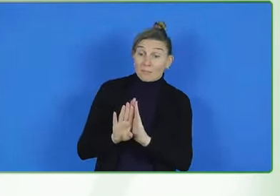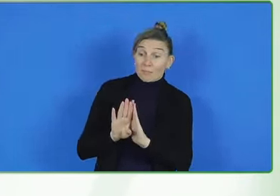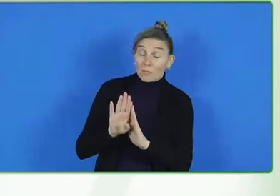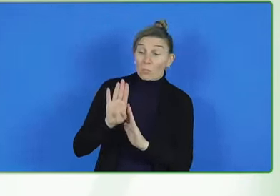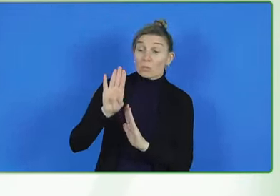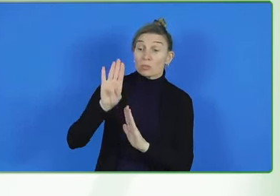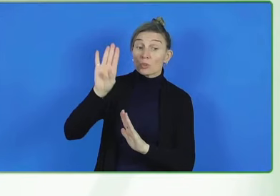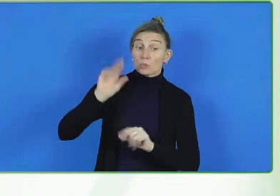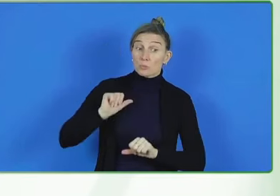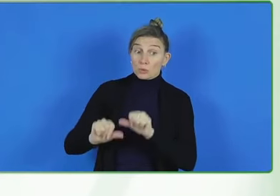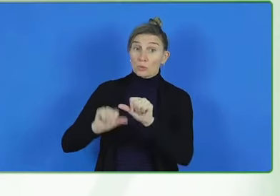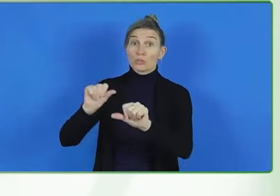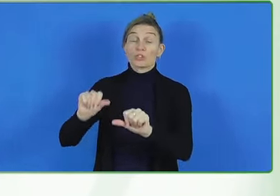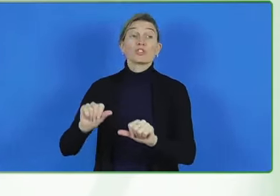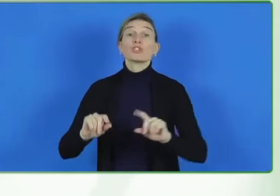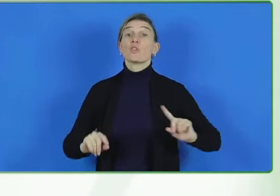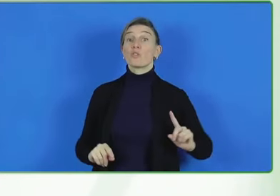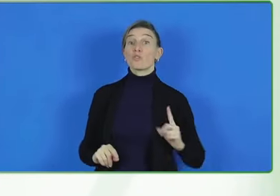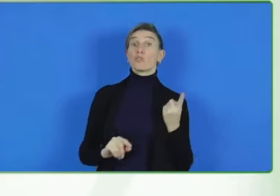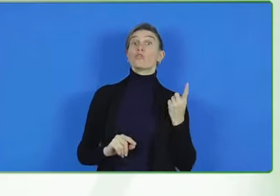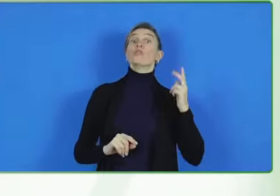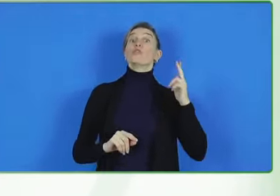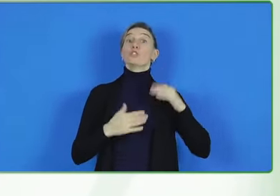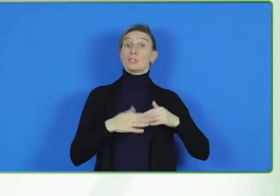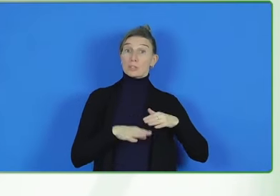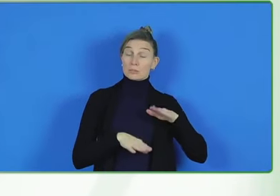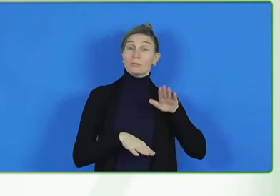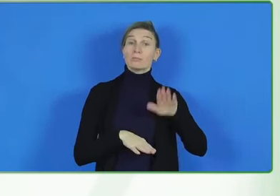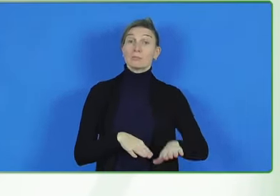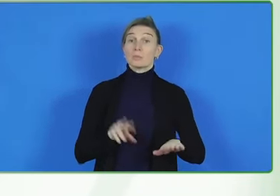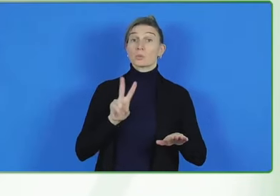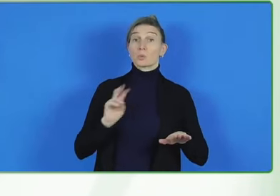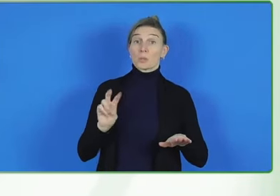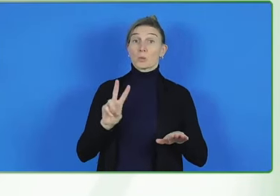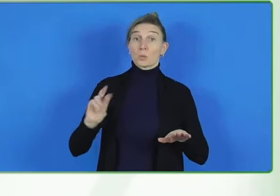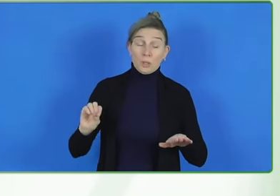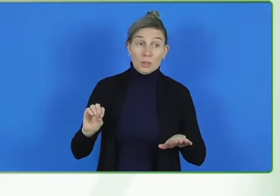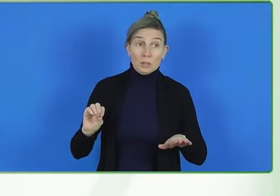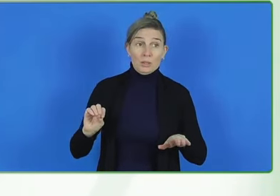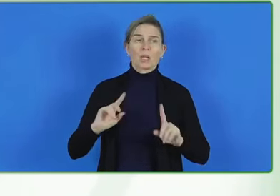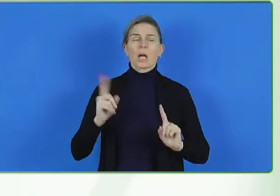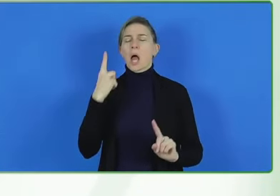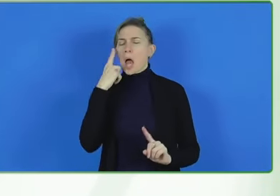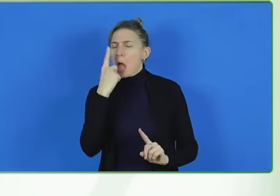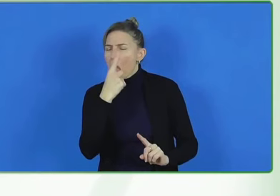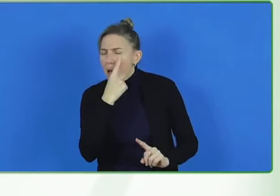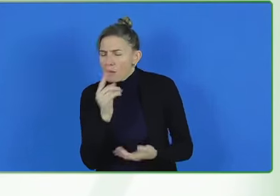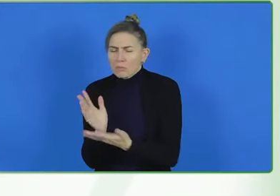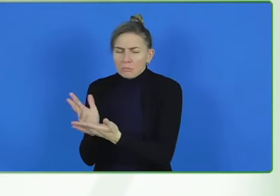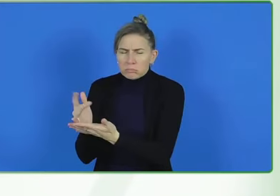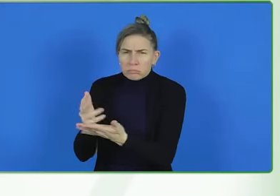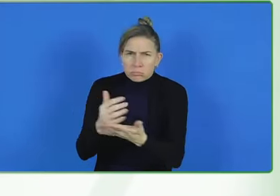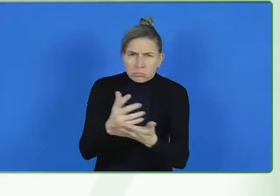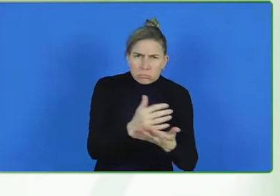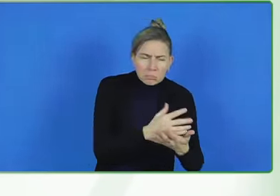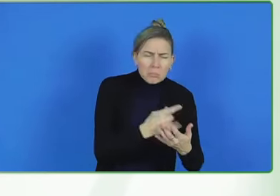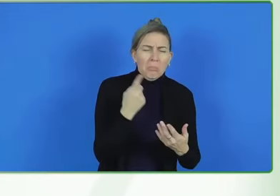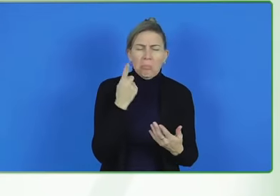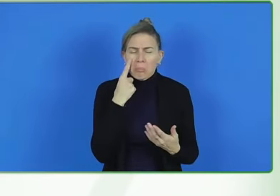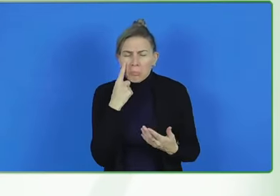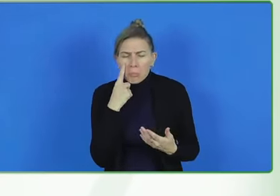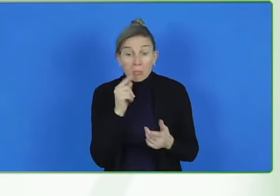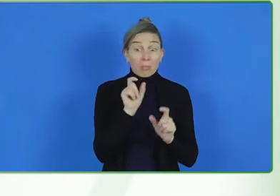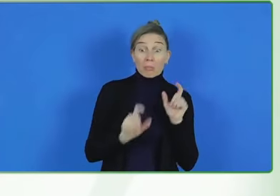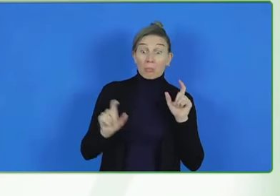reference, and then we started out with evidence gathering for challenges and needs of persons with